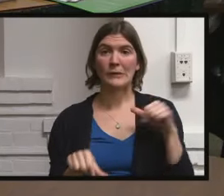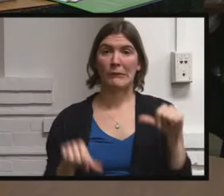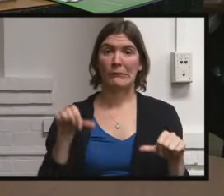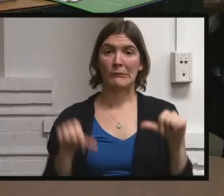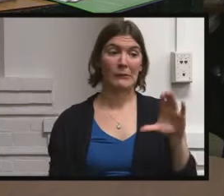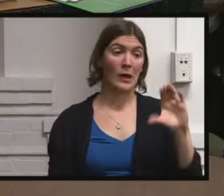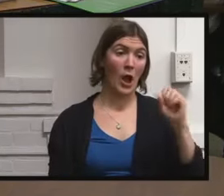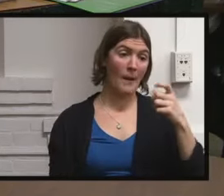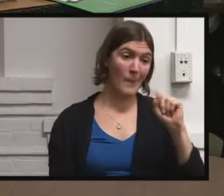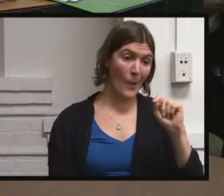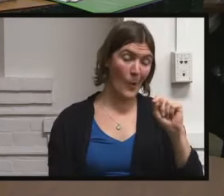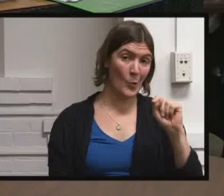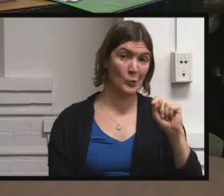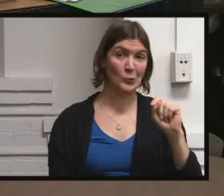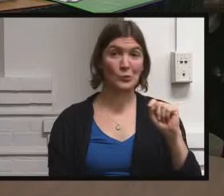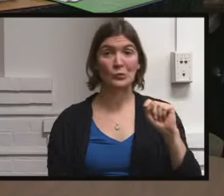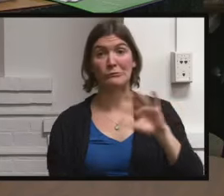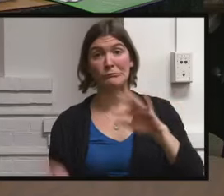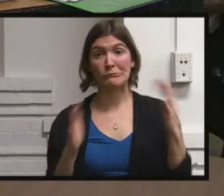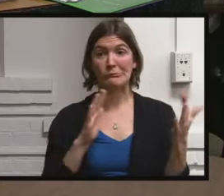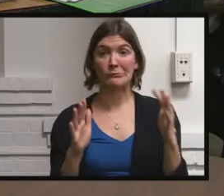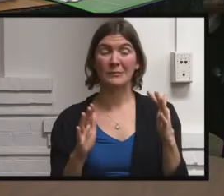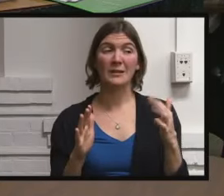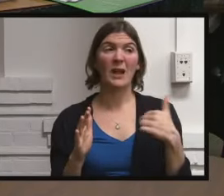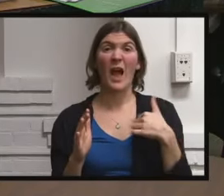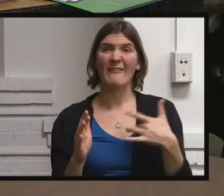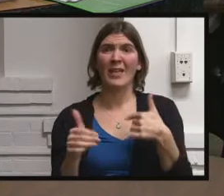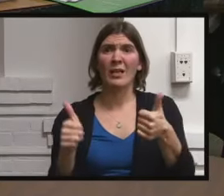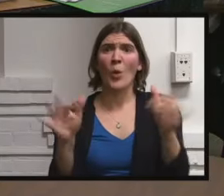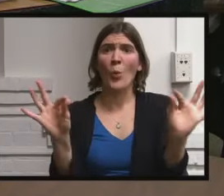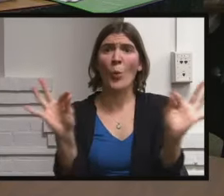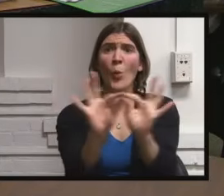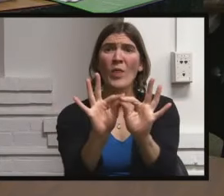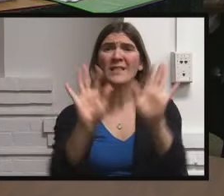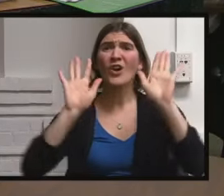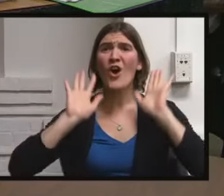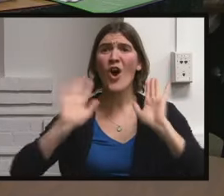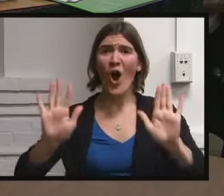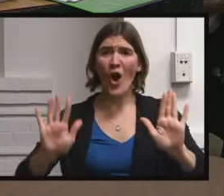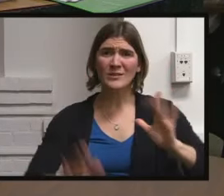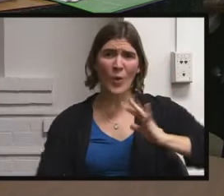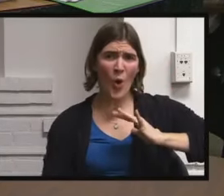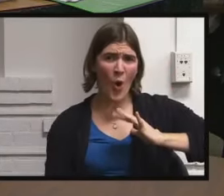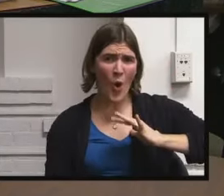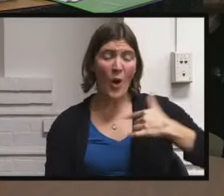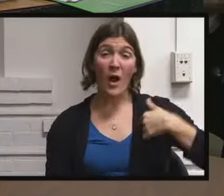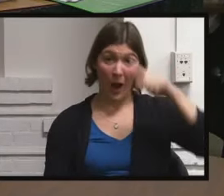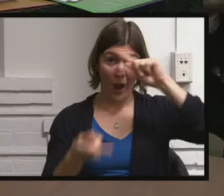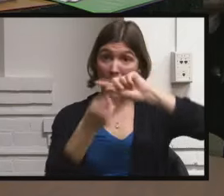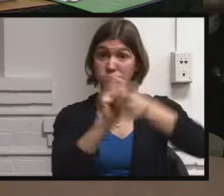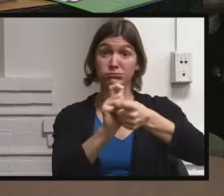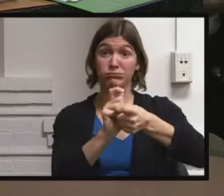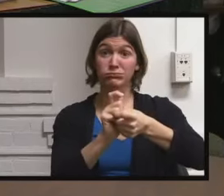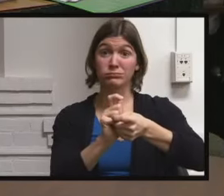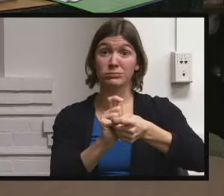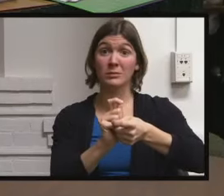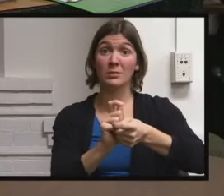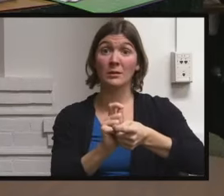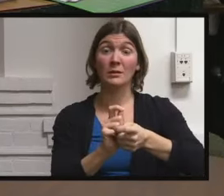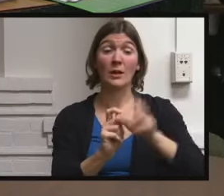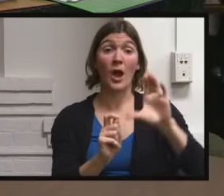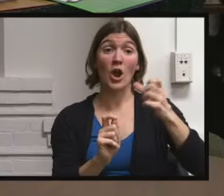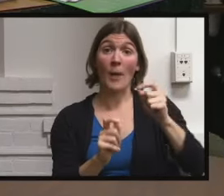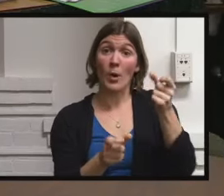about composting in the beginning, but it's fantastic. It's amazing how much it takes out